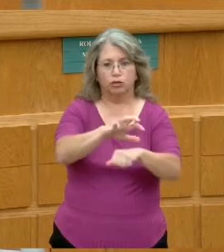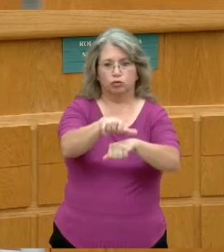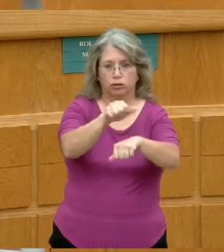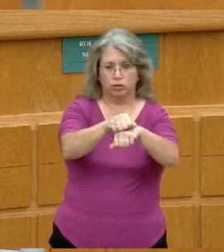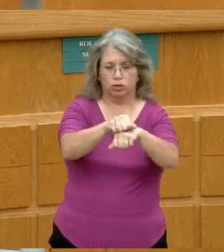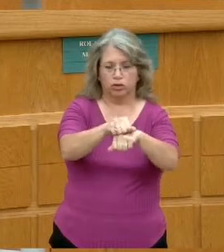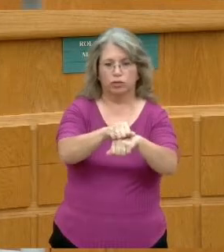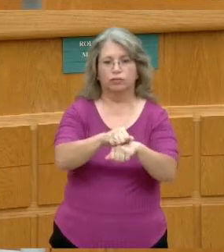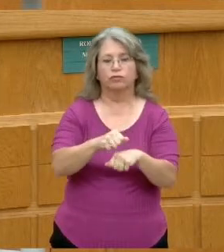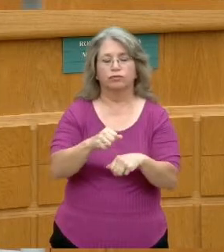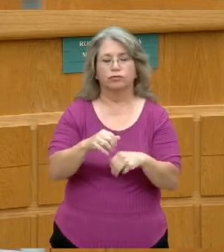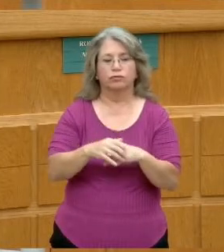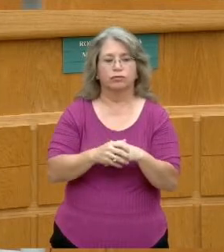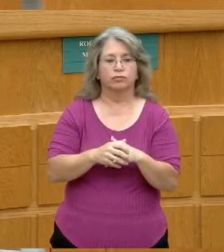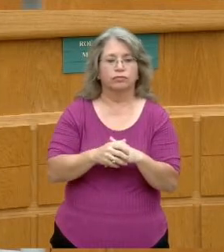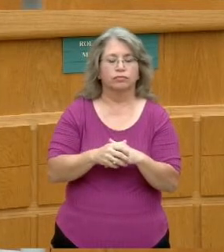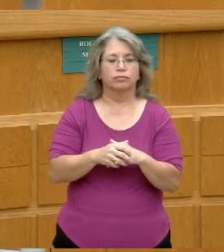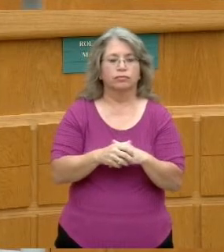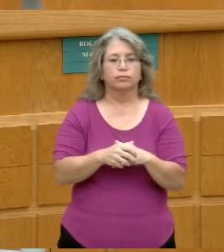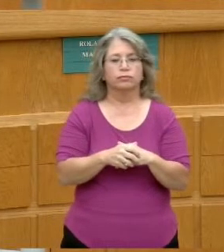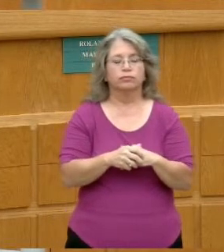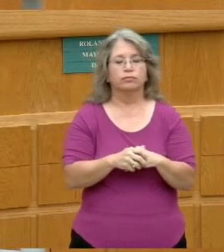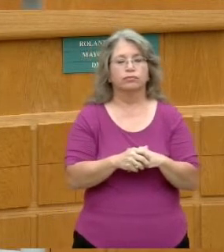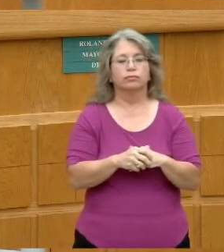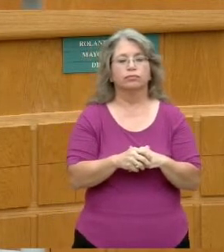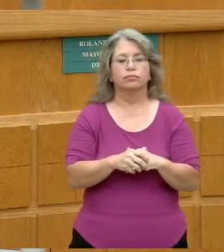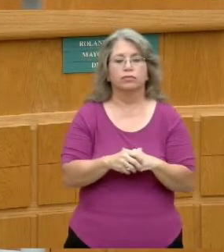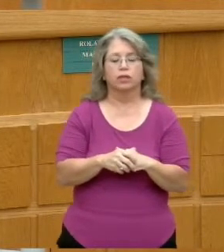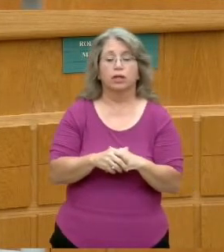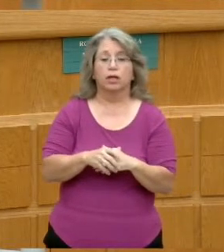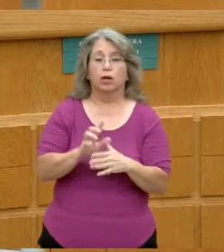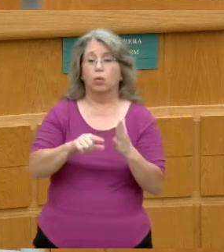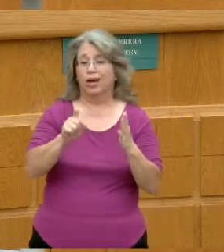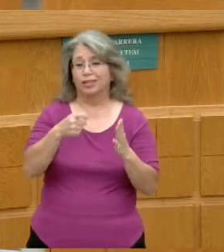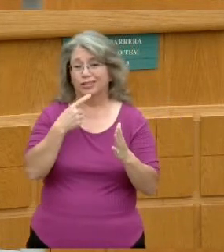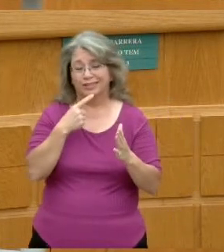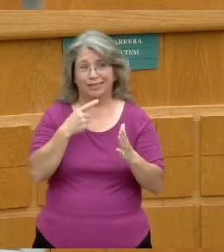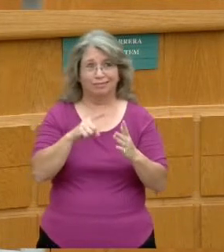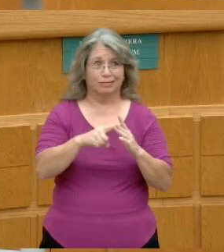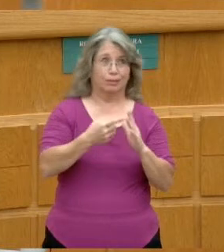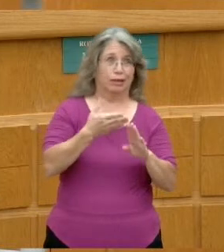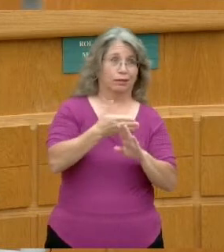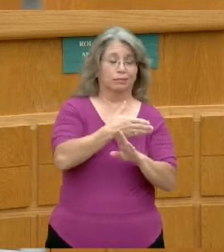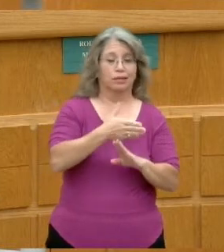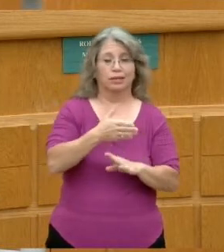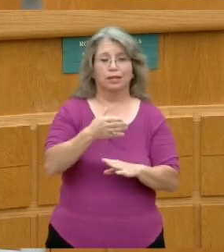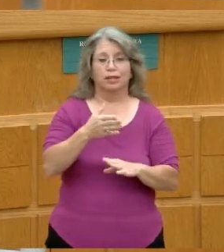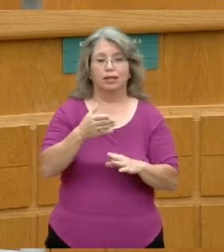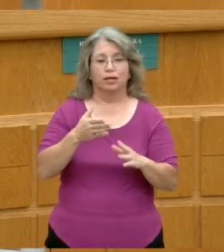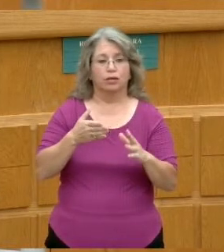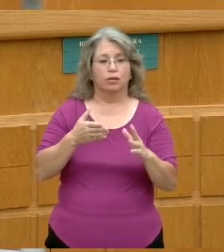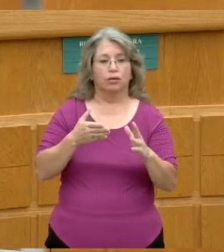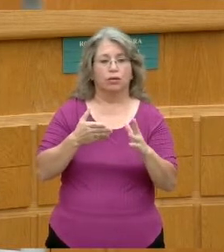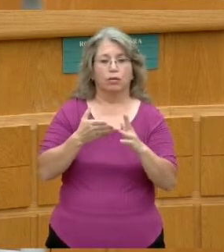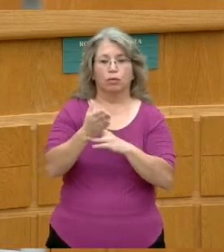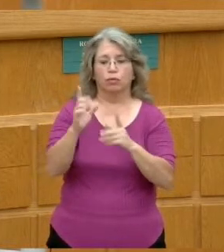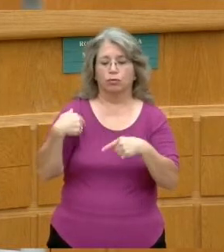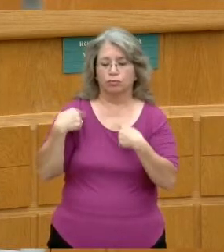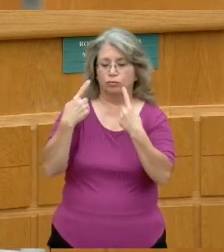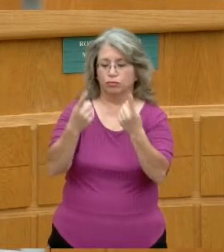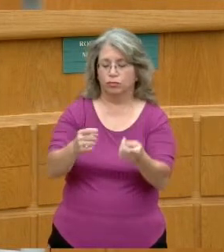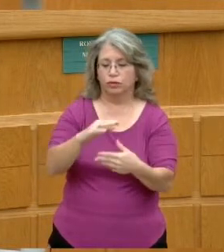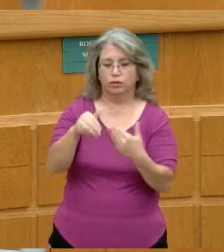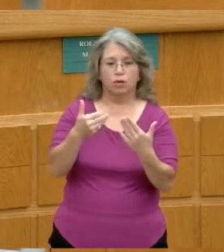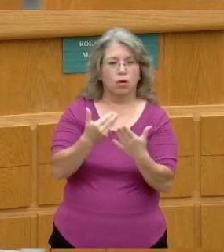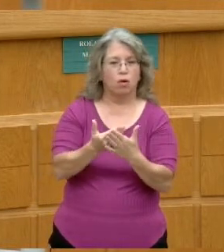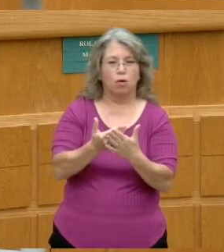that will be through reservation as well. What I should have said in the beginning, though, is through the whole COVID pandemic that